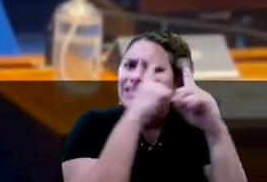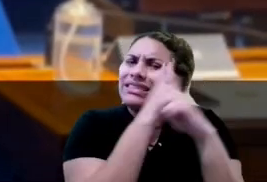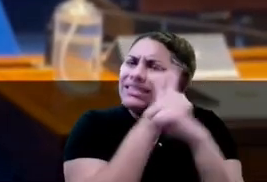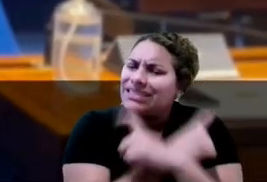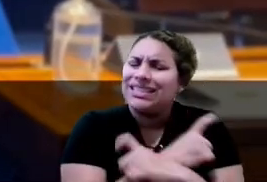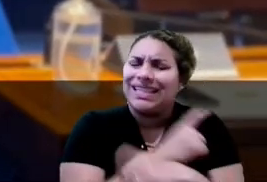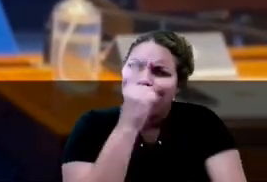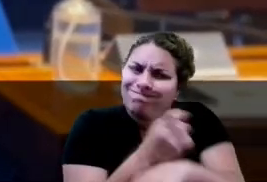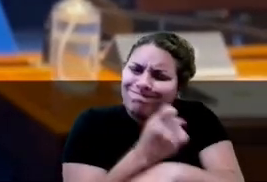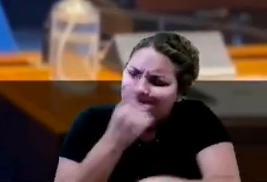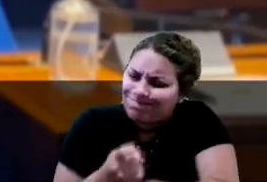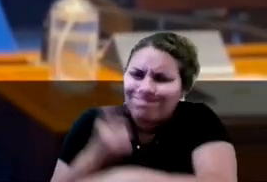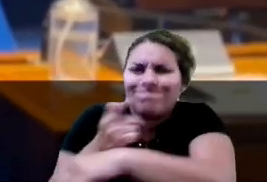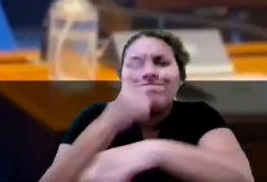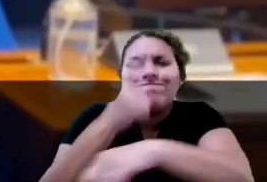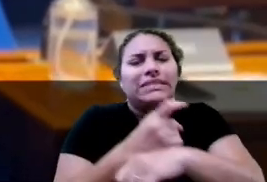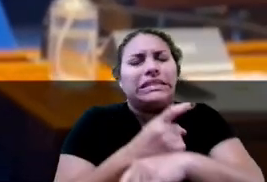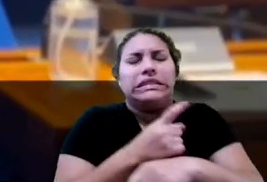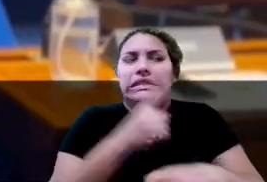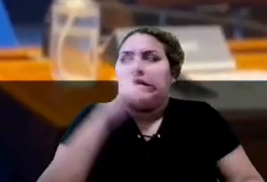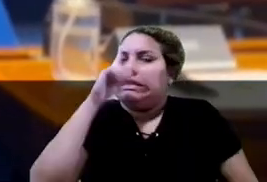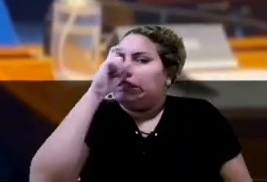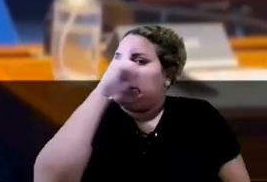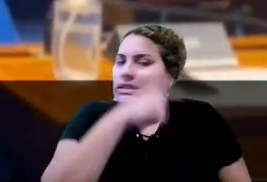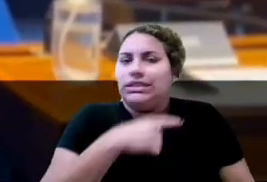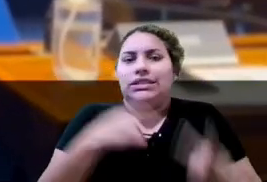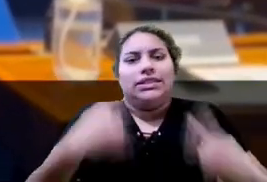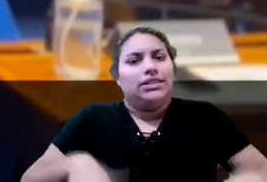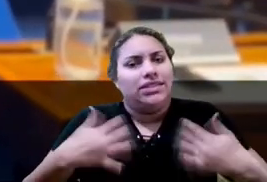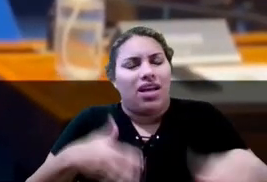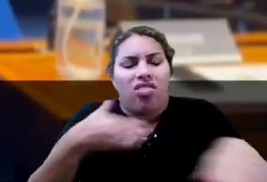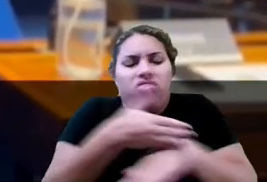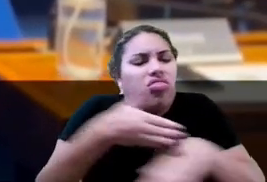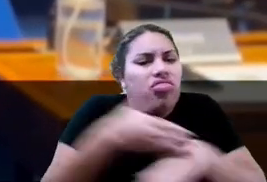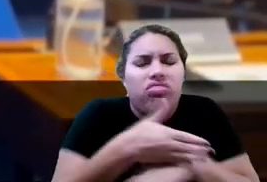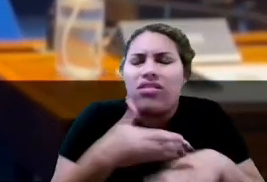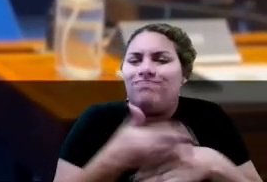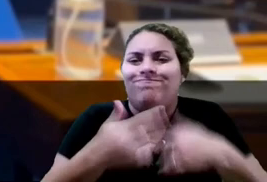are difficult to be done, and they are